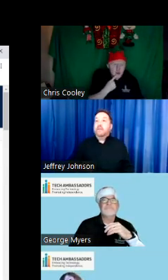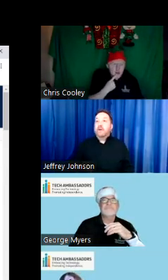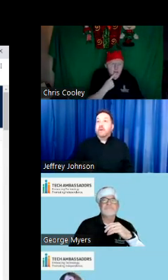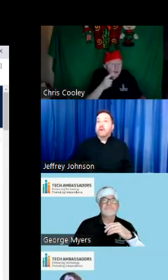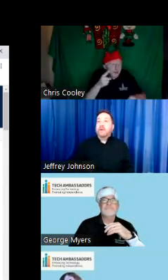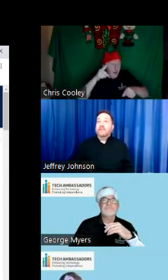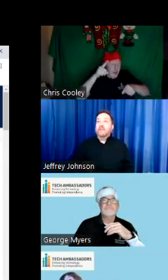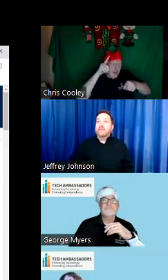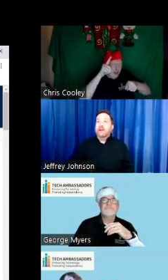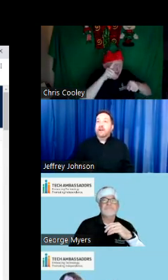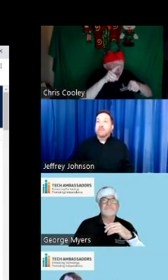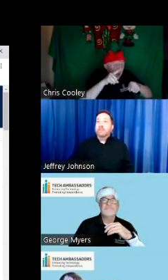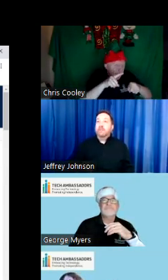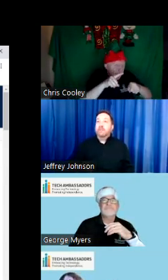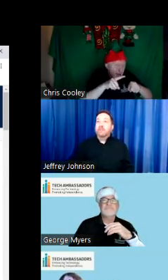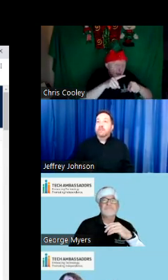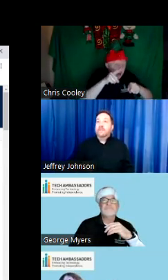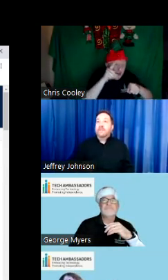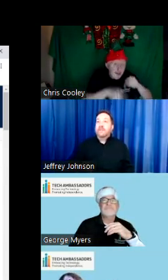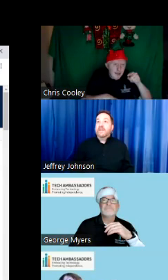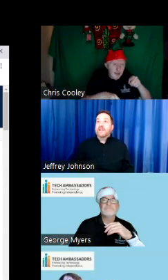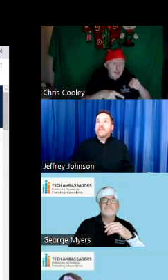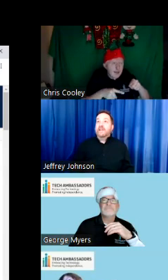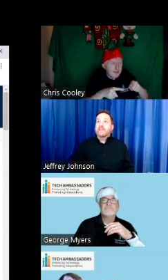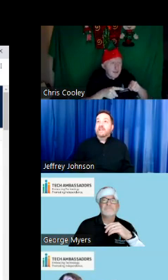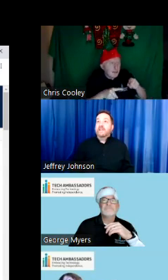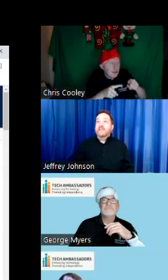Yeah, my parents,